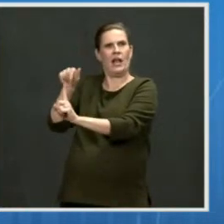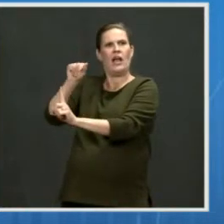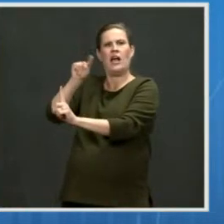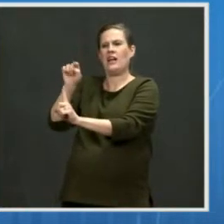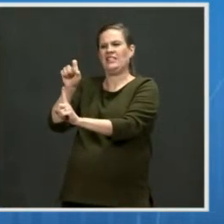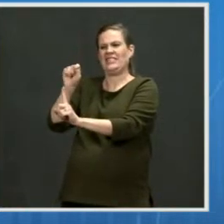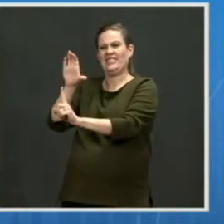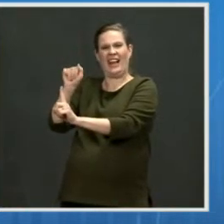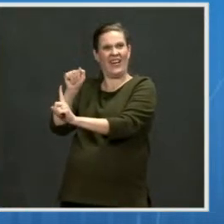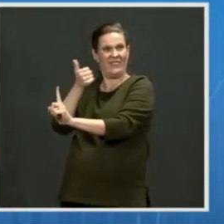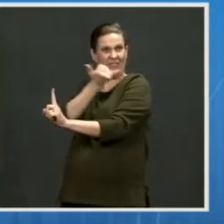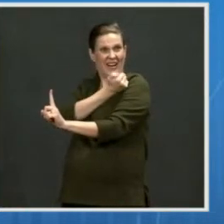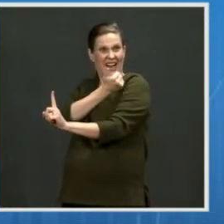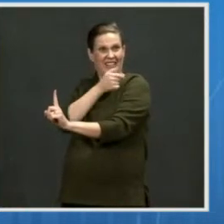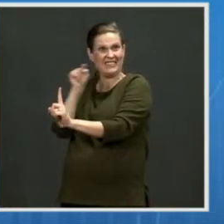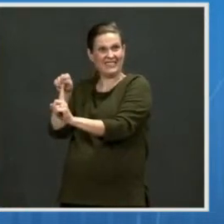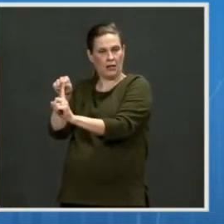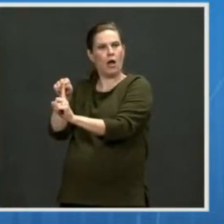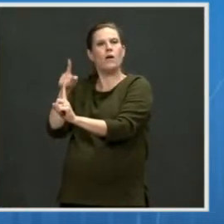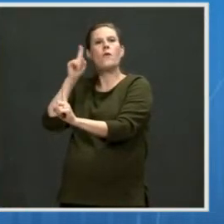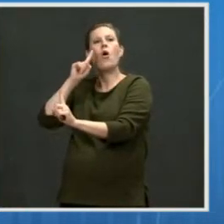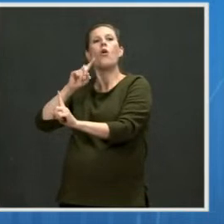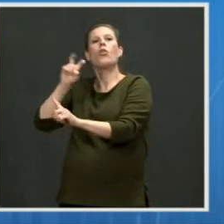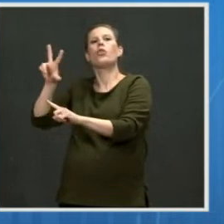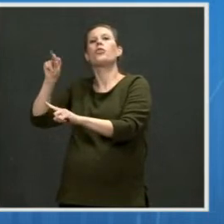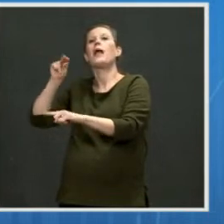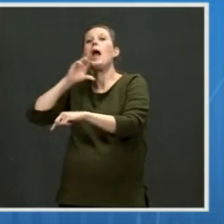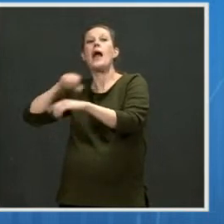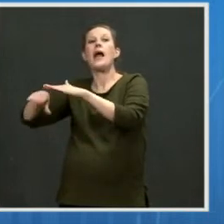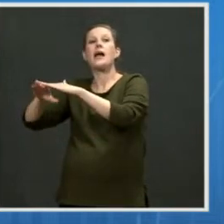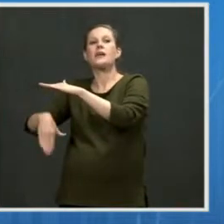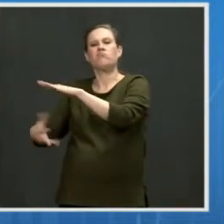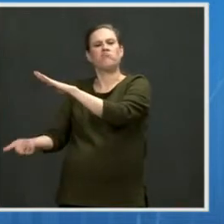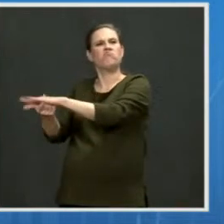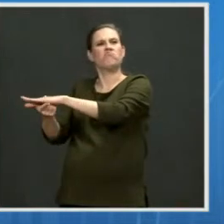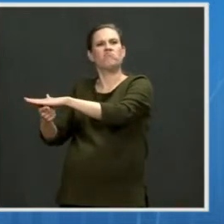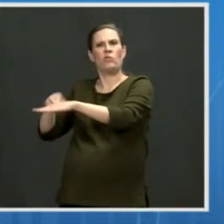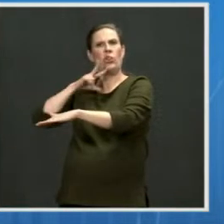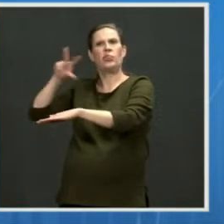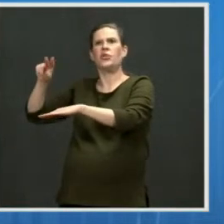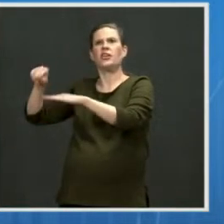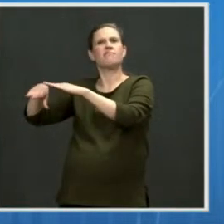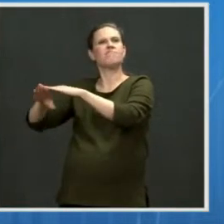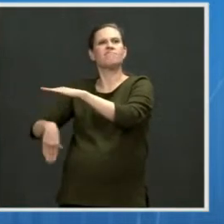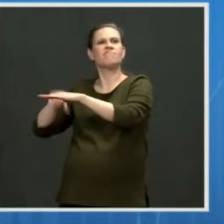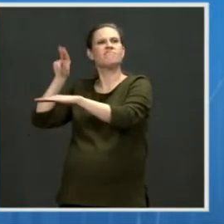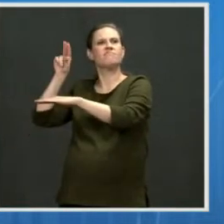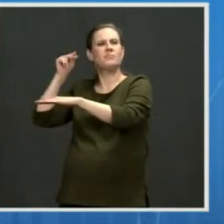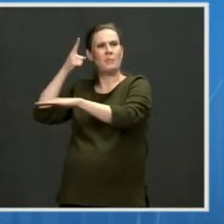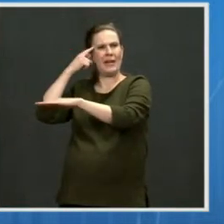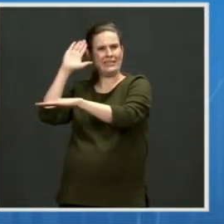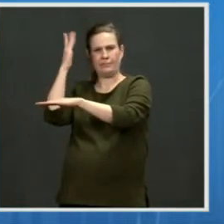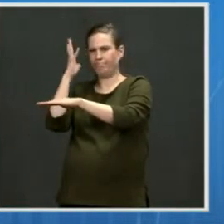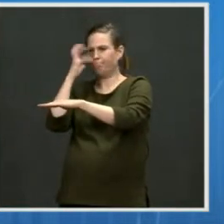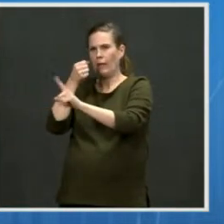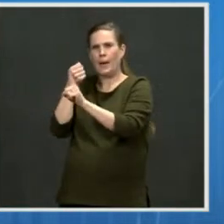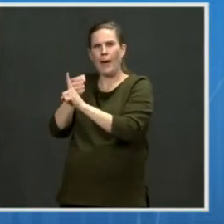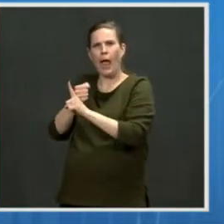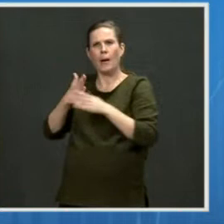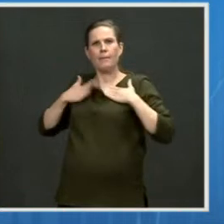because of a rise in the number of cases of unusual blood clots? I think it's sinus